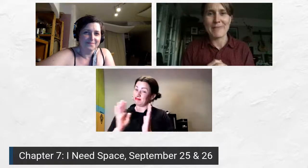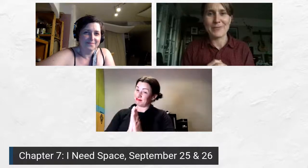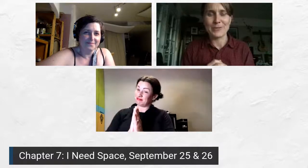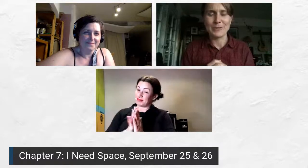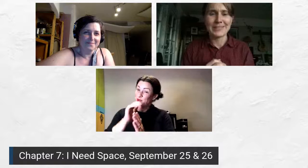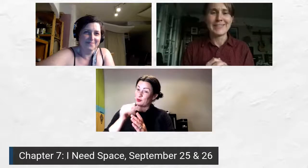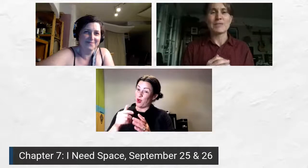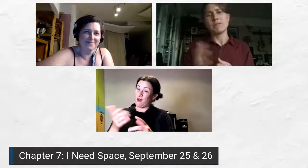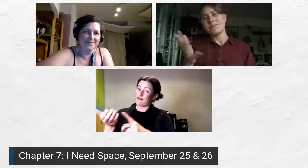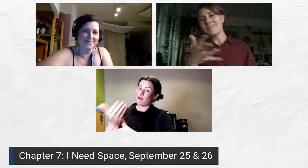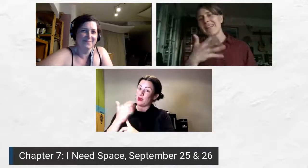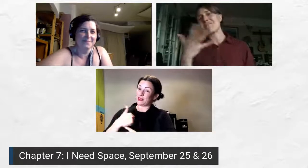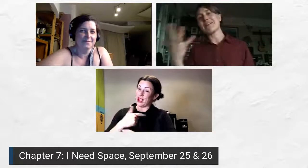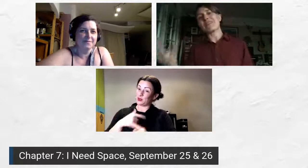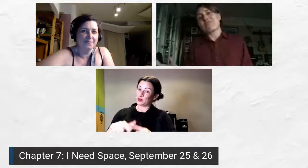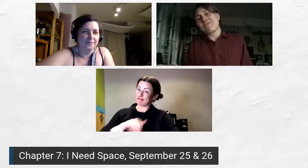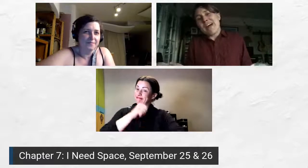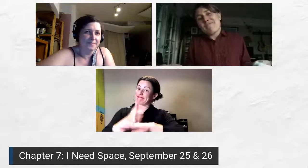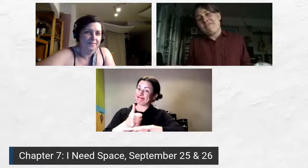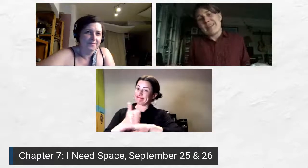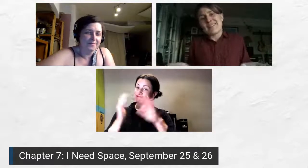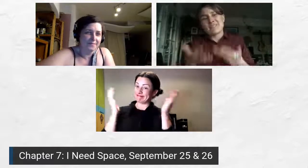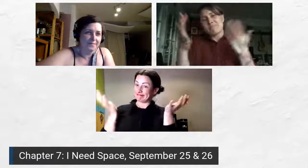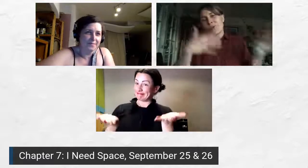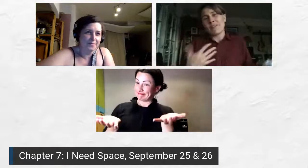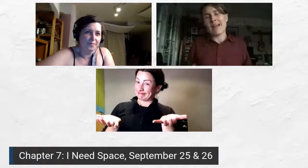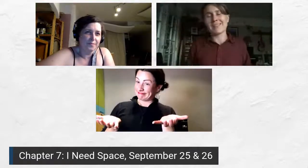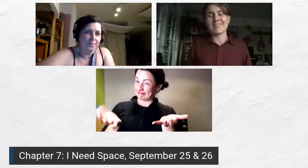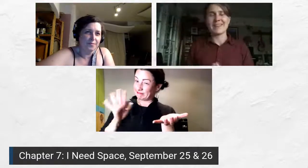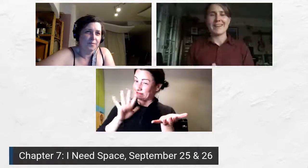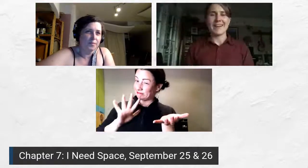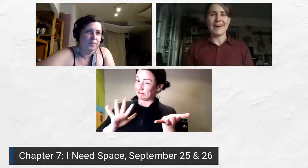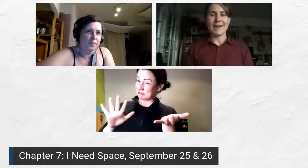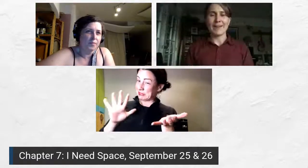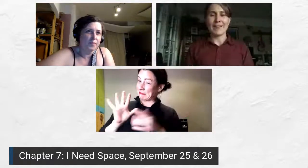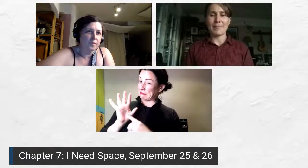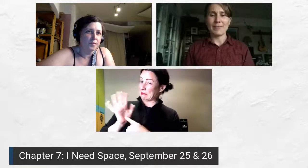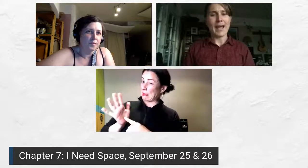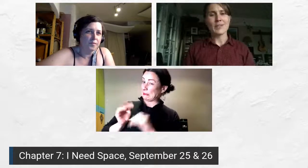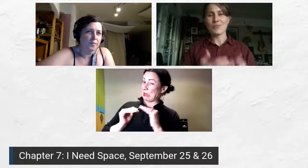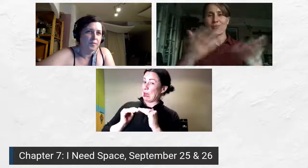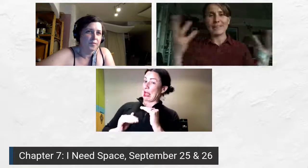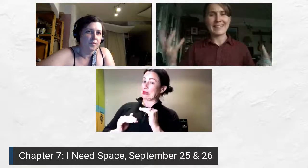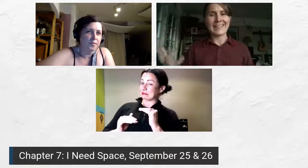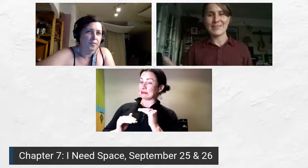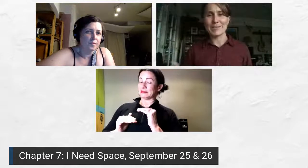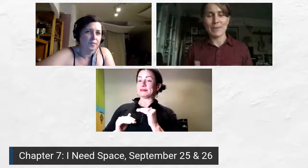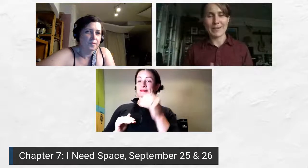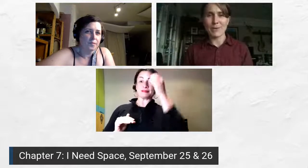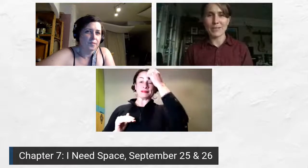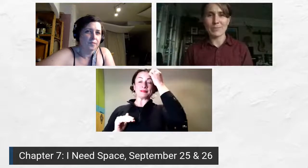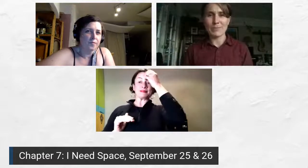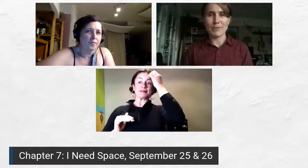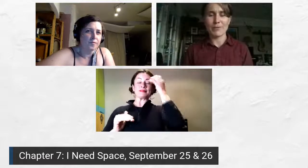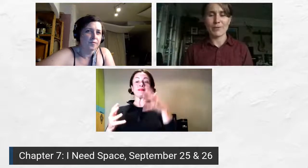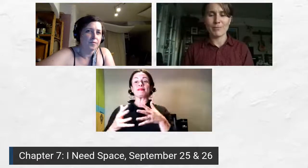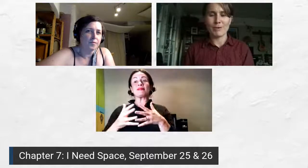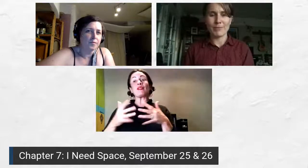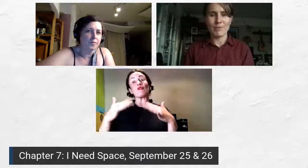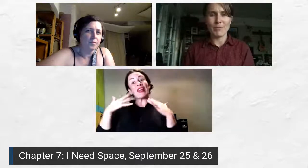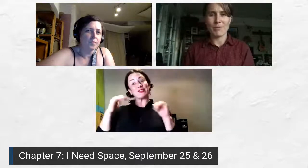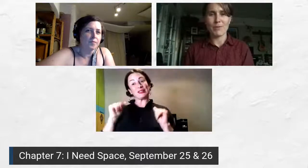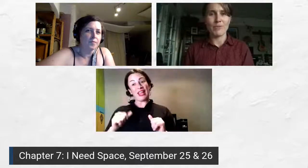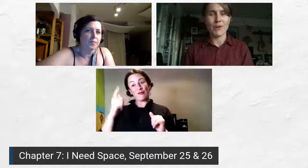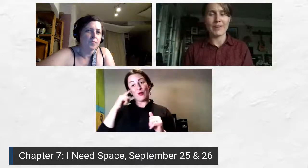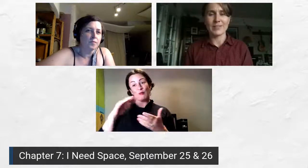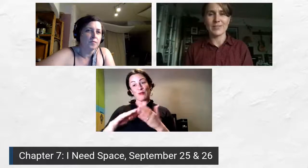we have to. So in the range of 5 minutes or less, as friendly as it can possibly be for community.